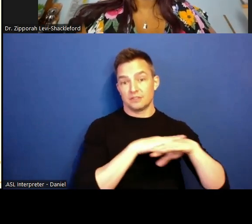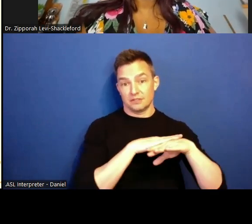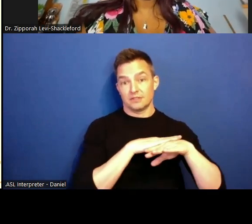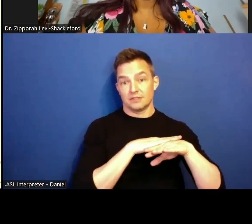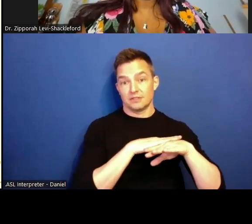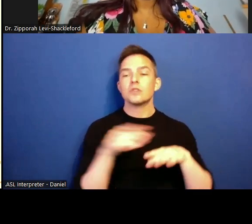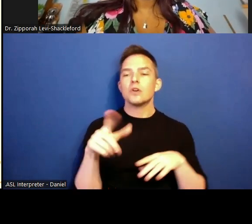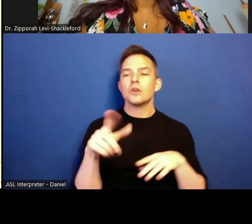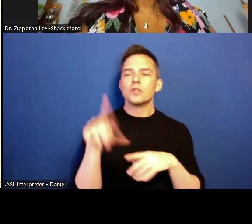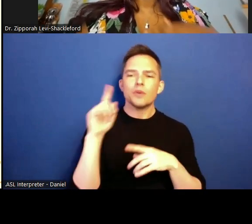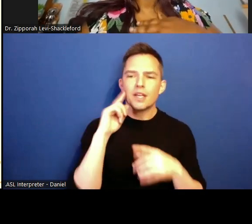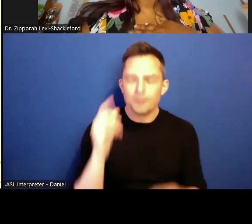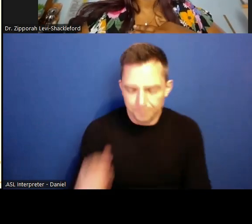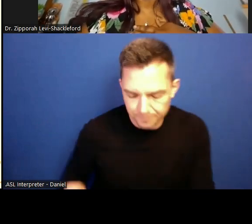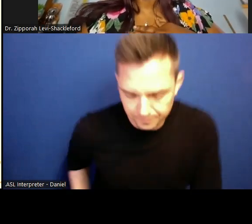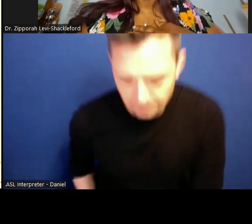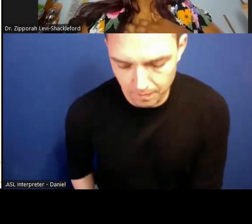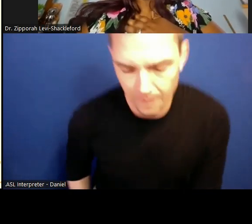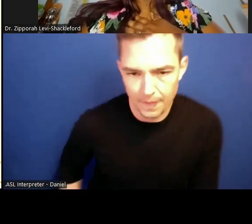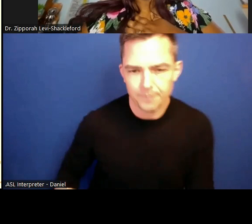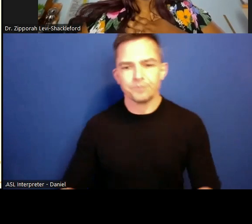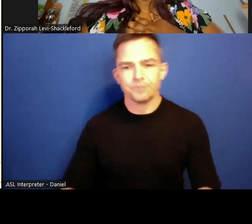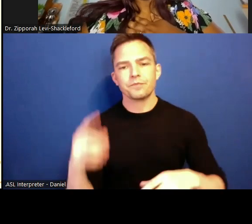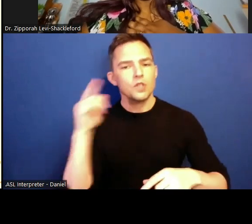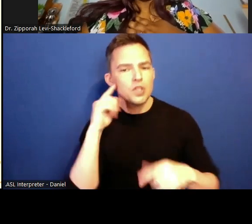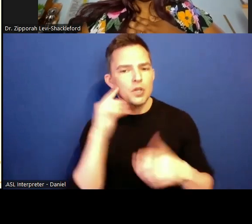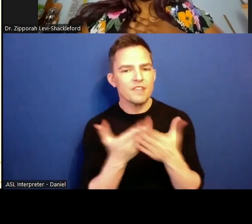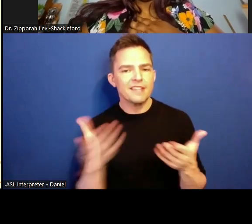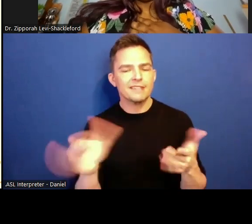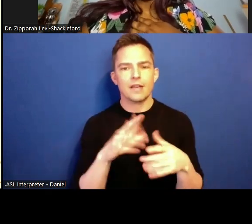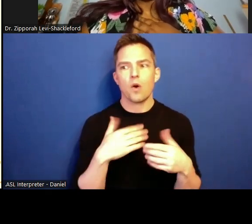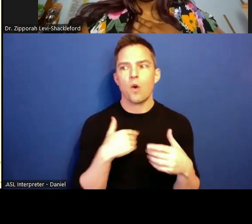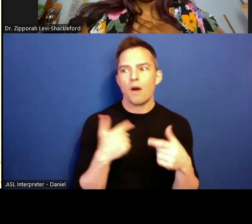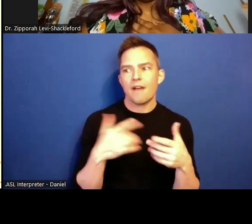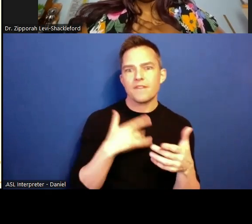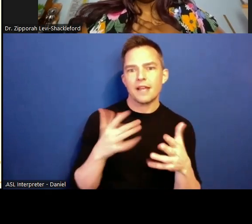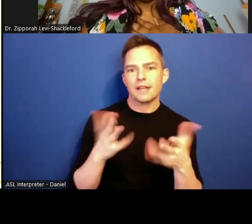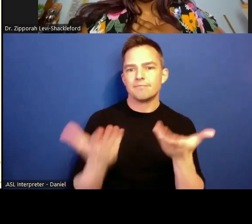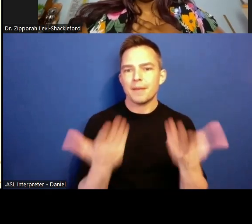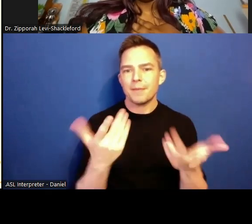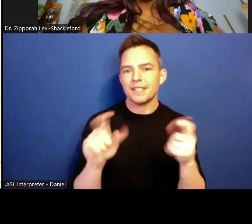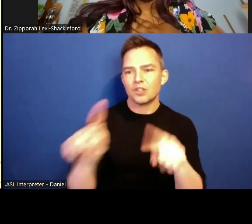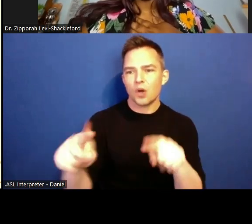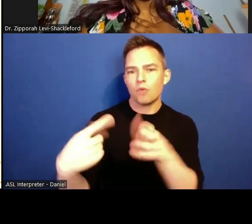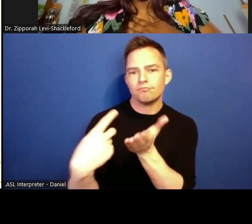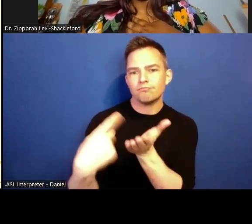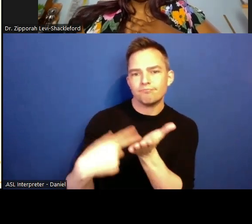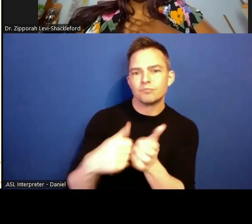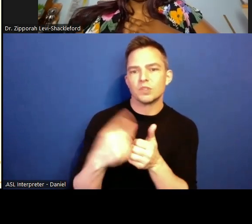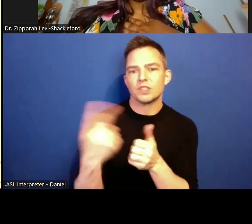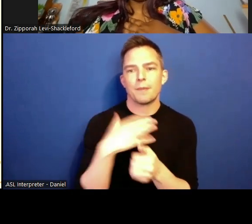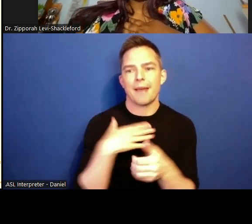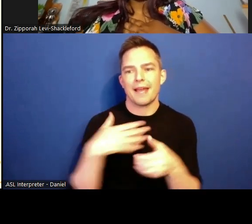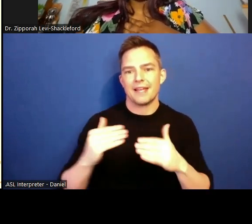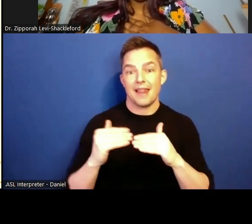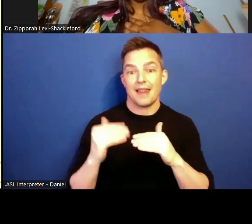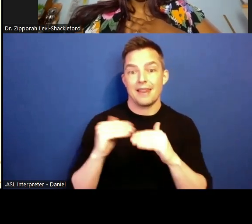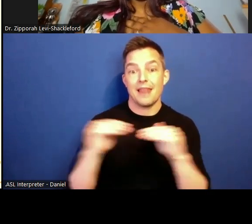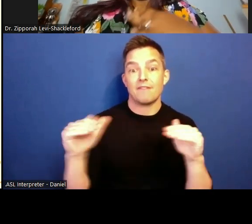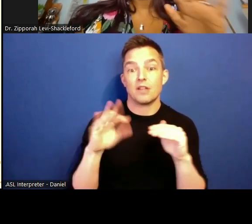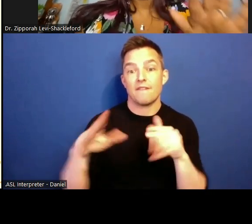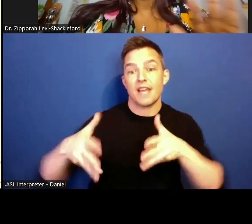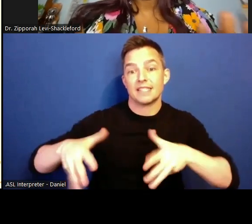hear things like, I feel like I need to maybe go talk to someone about my level of anxiety or